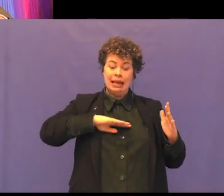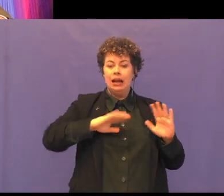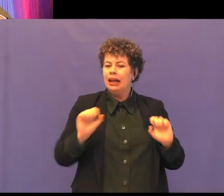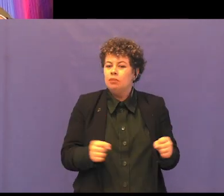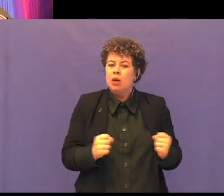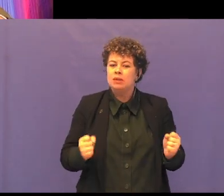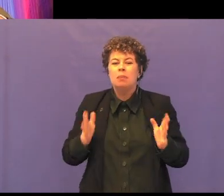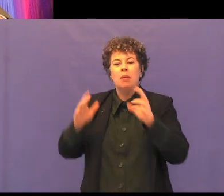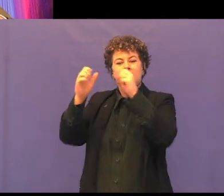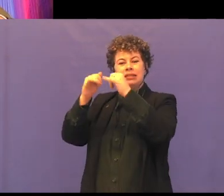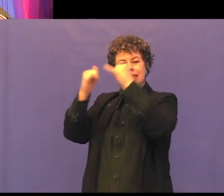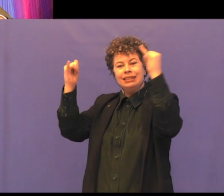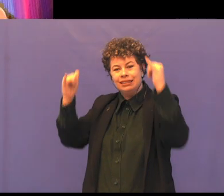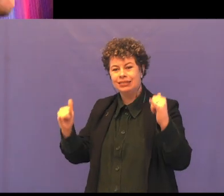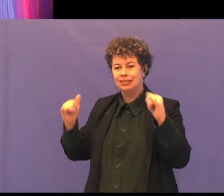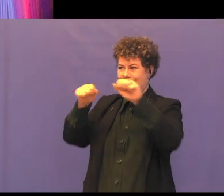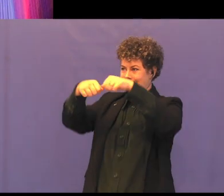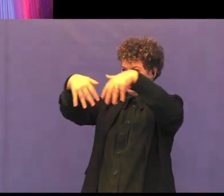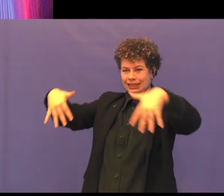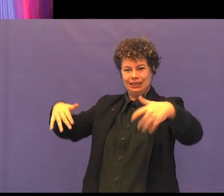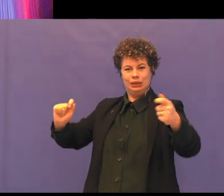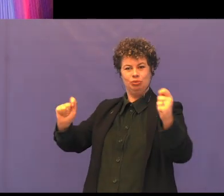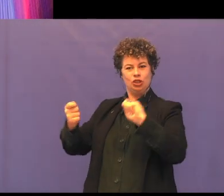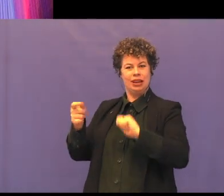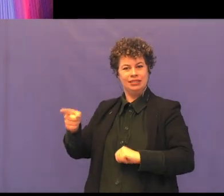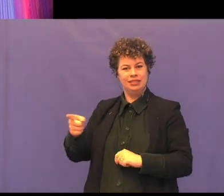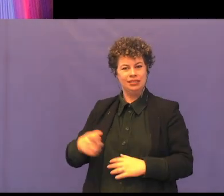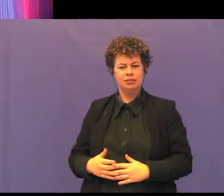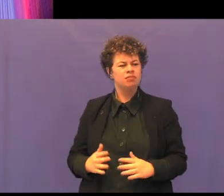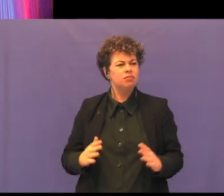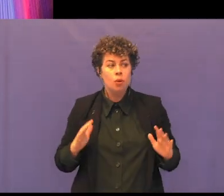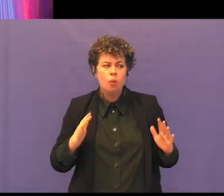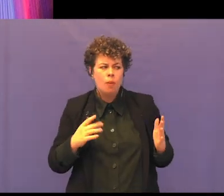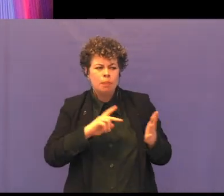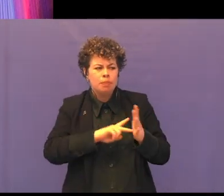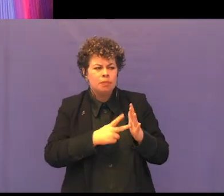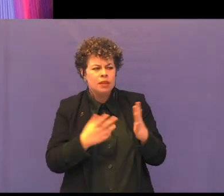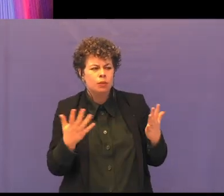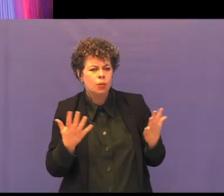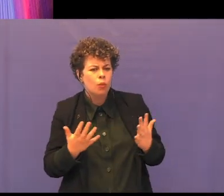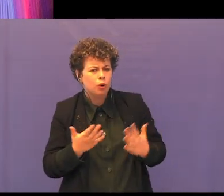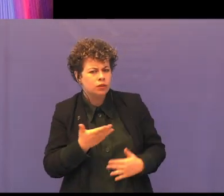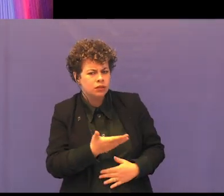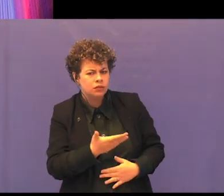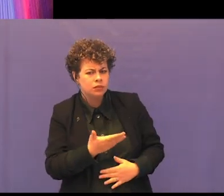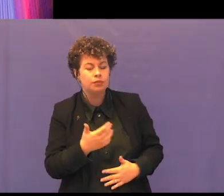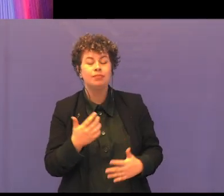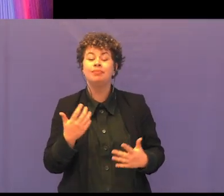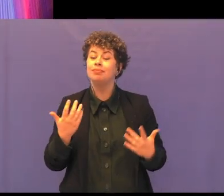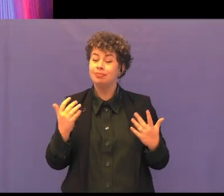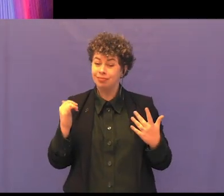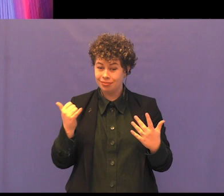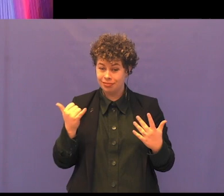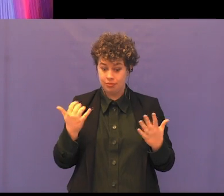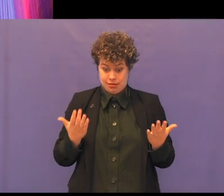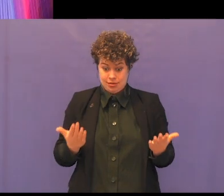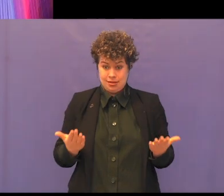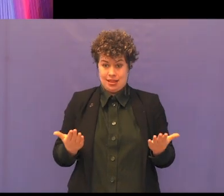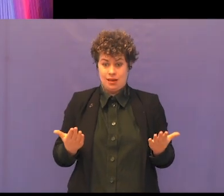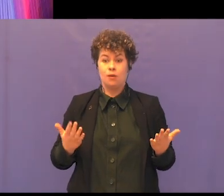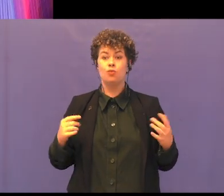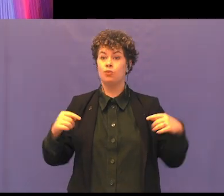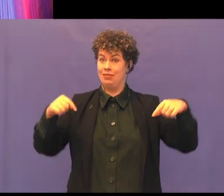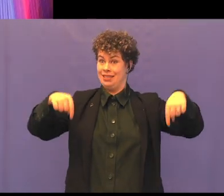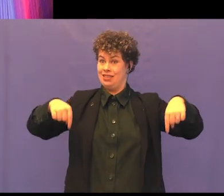so what I mean by that is that, the debate is beginning in fora like this, and then